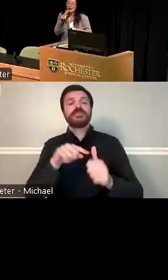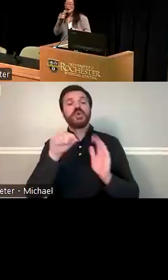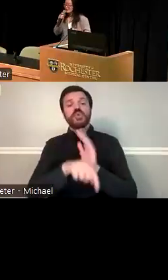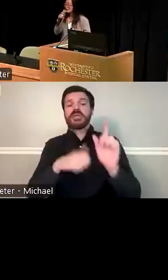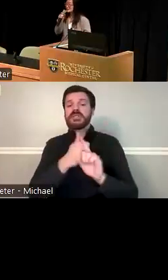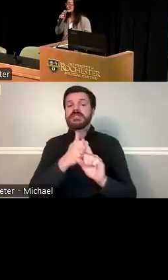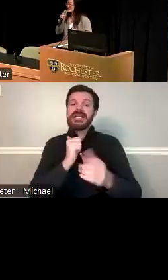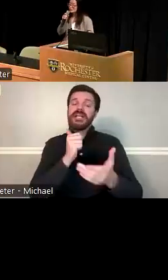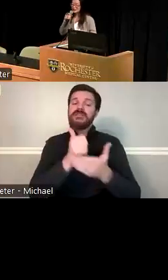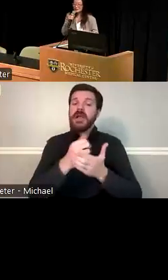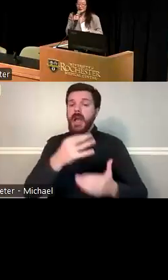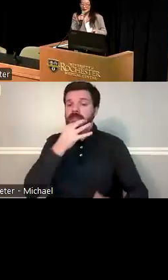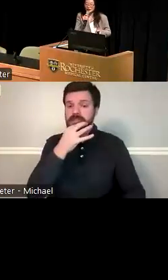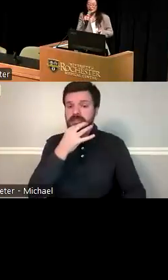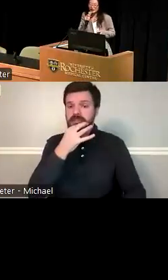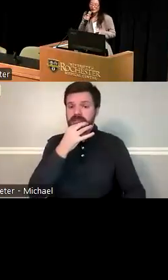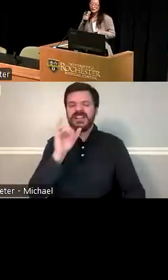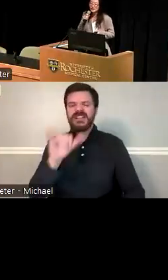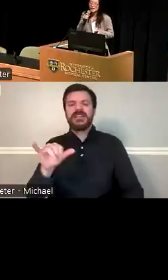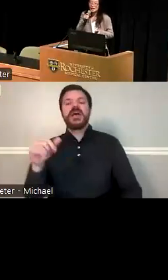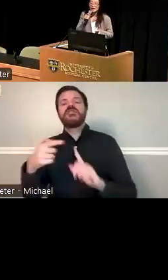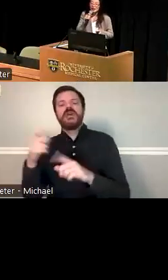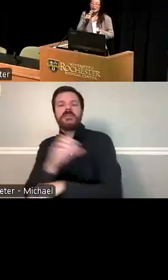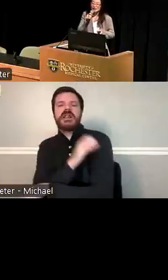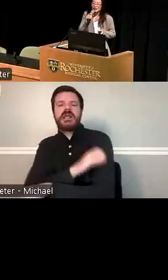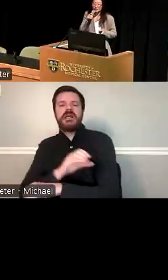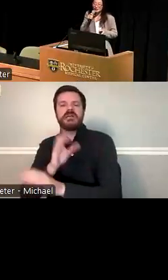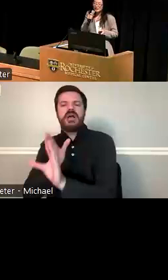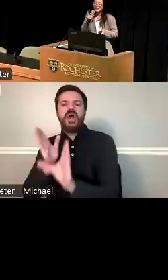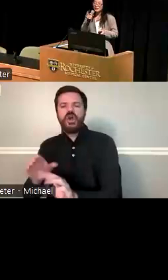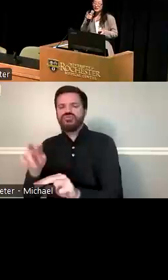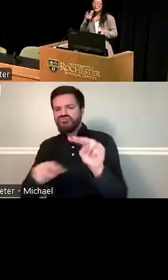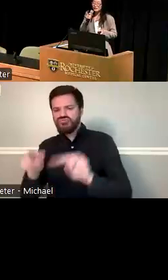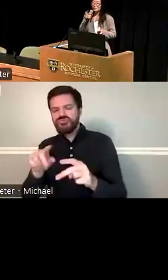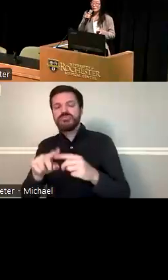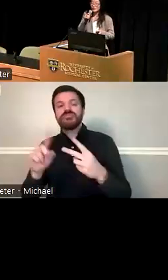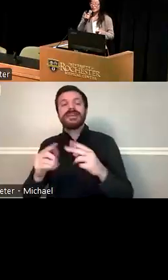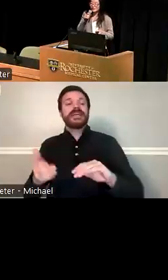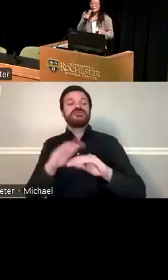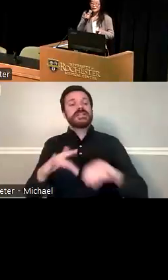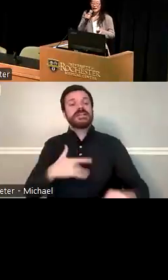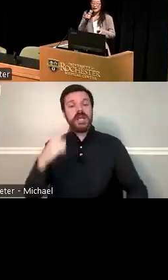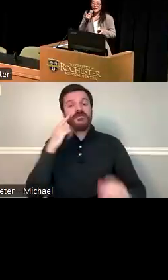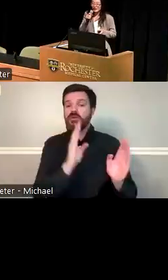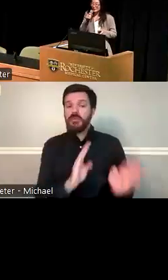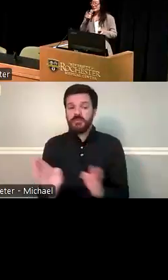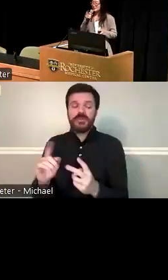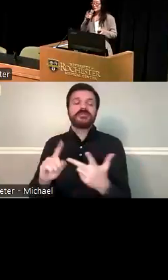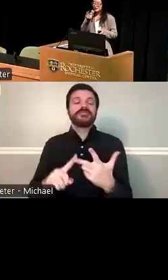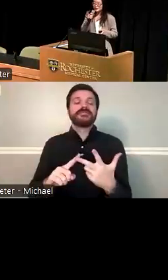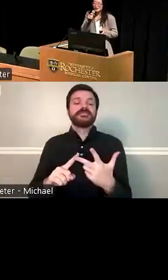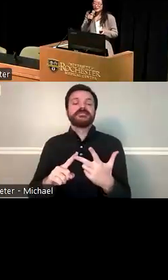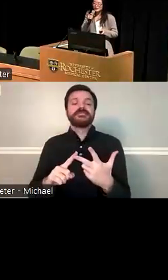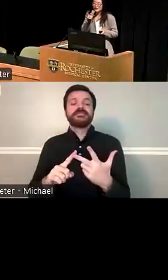intervention competency that was rated by clinical psychologists, and increase in the feelings for preparation and efficacy